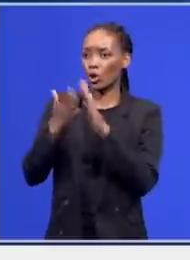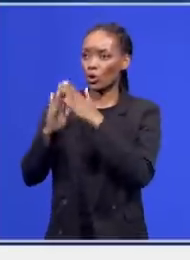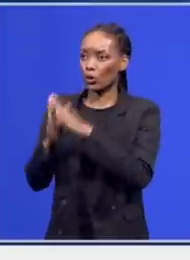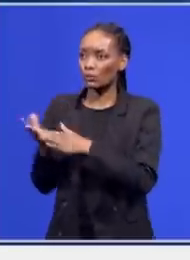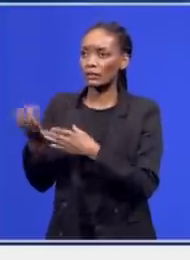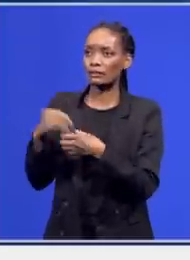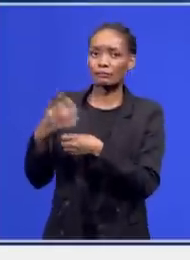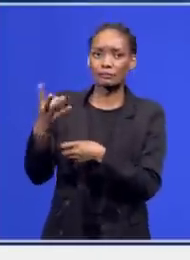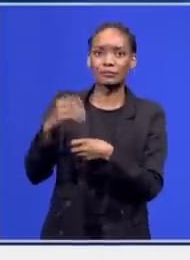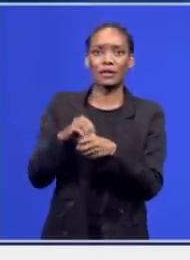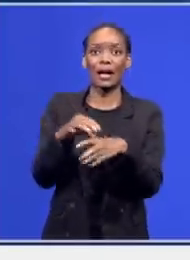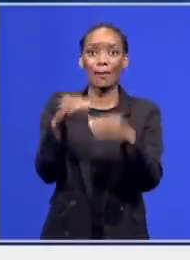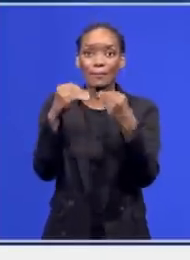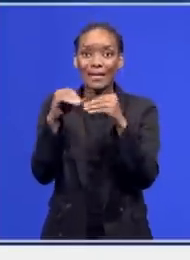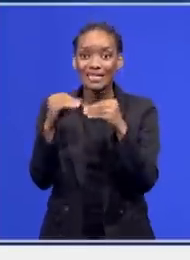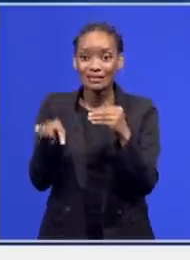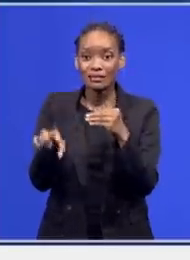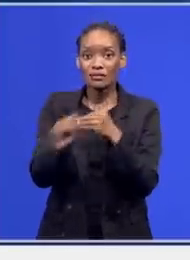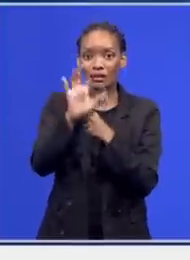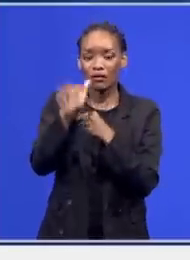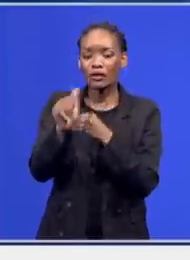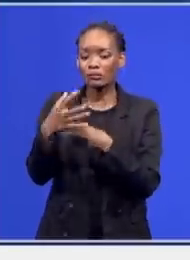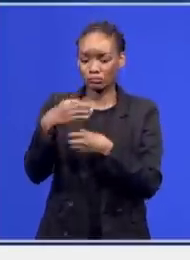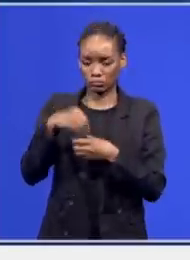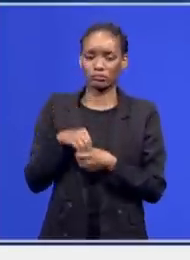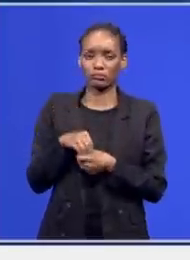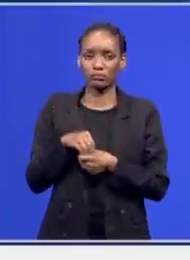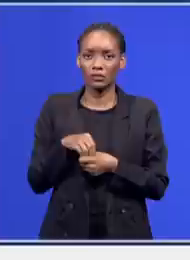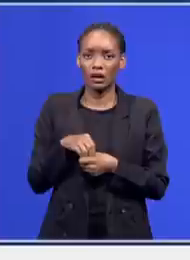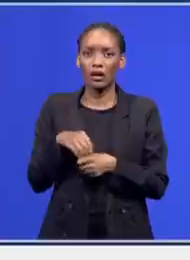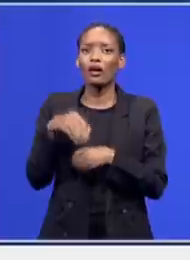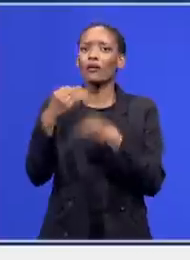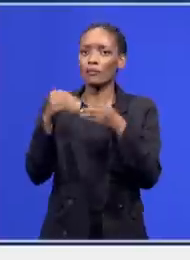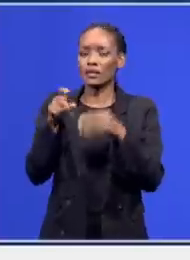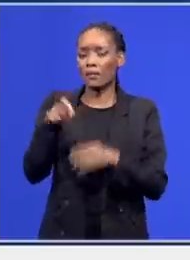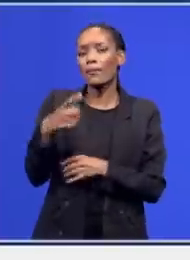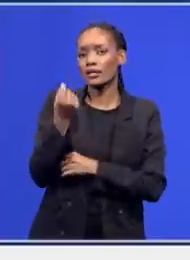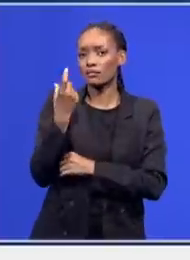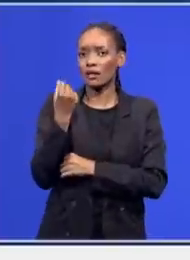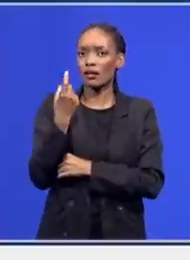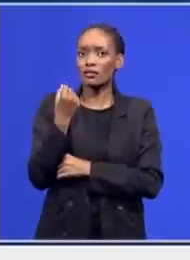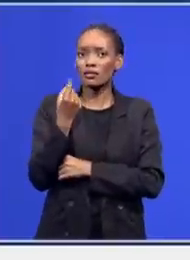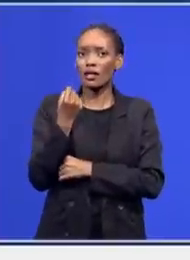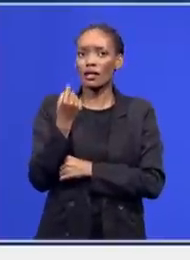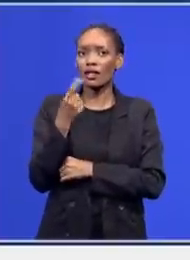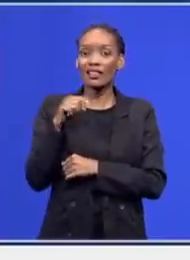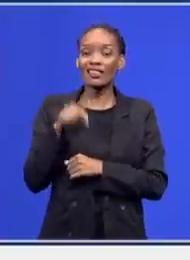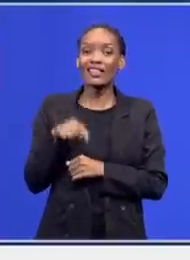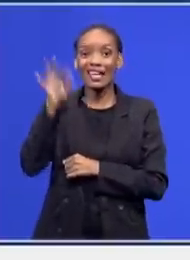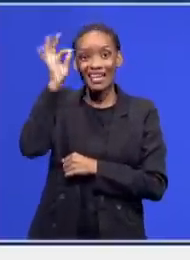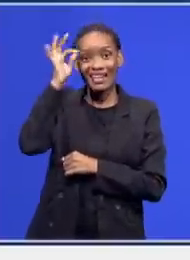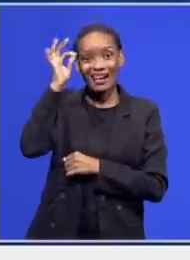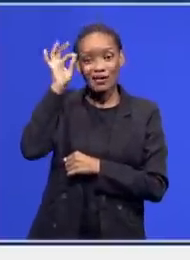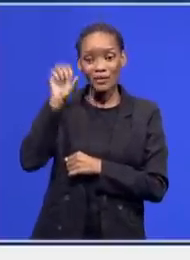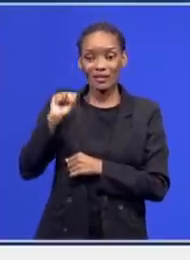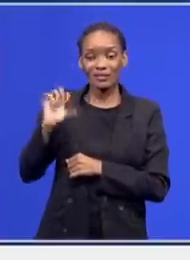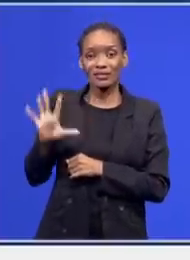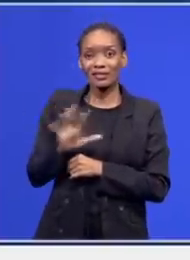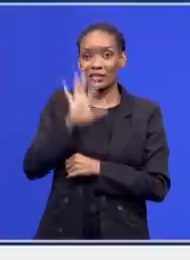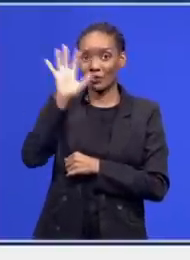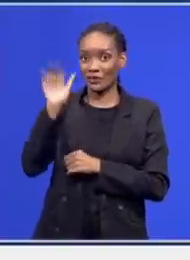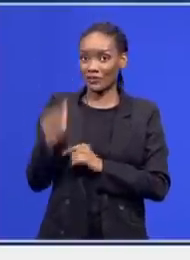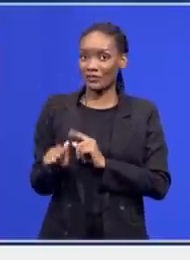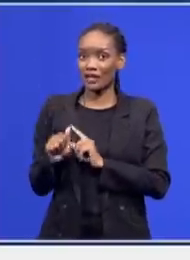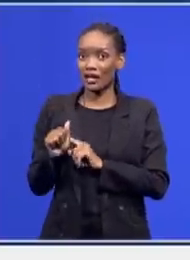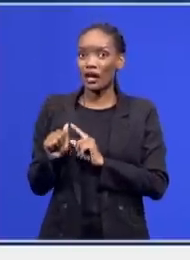business. Business in South Africa must understand that there is not going to be any government formed in South Africa next year that is not going to involve